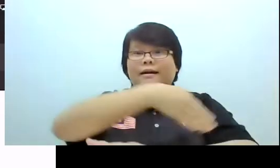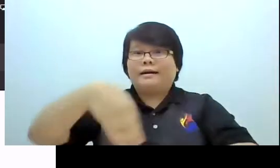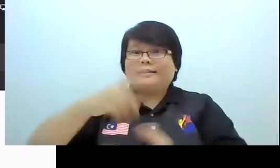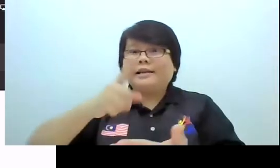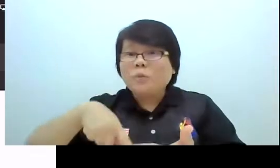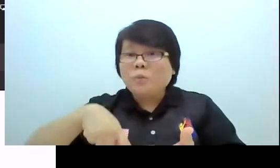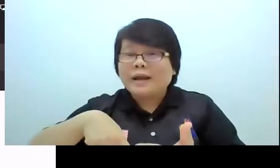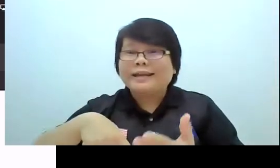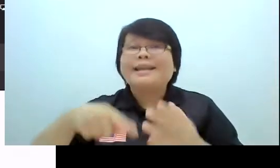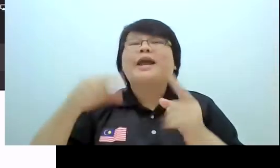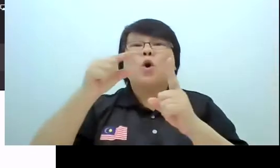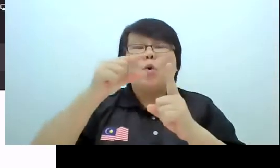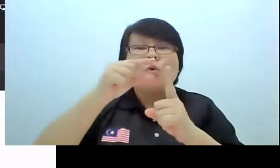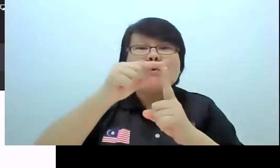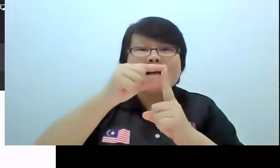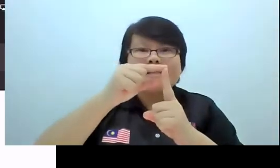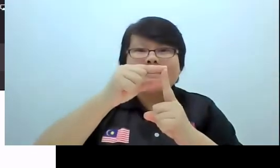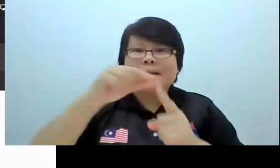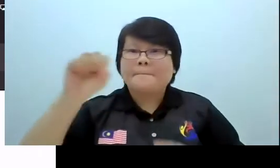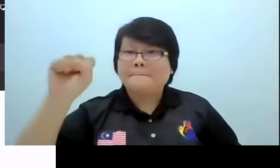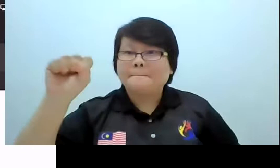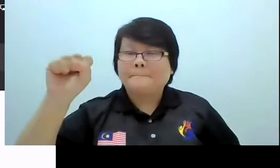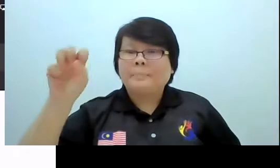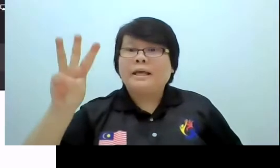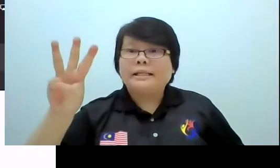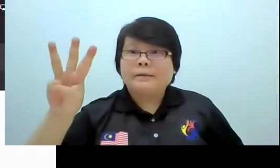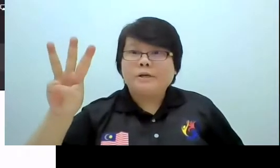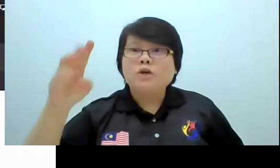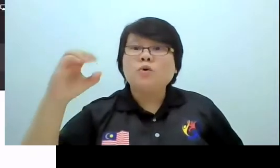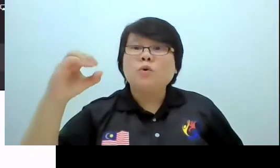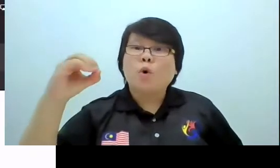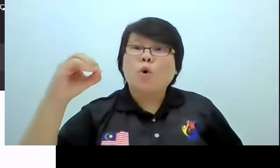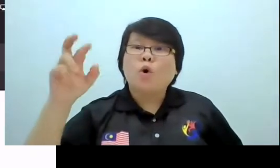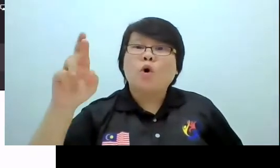Okay, underline what? Words.